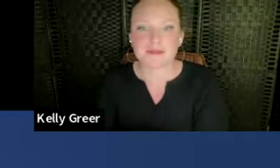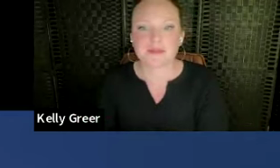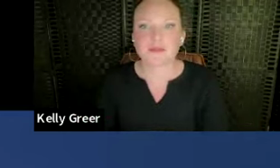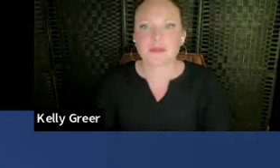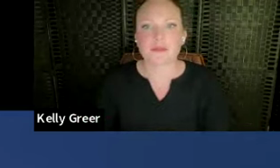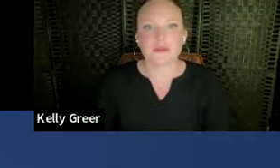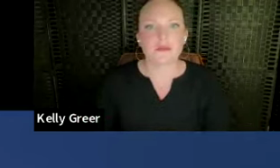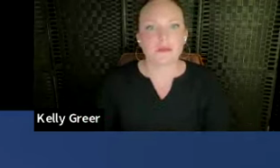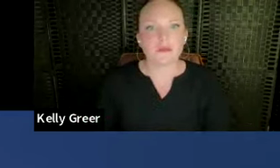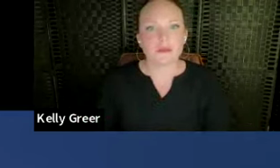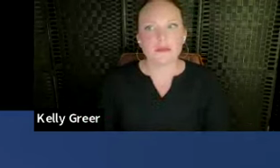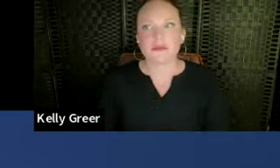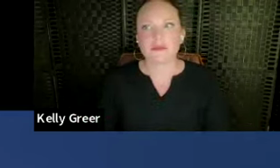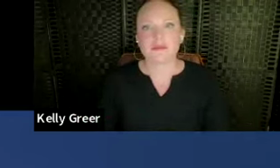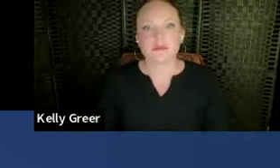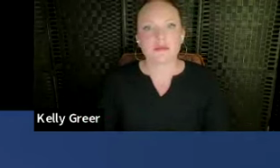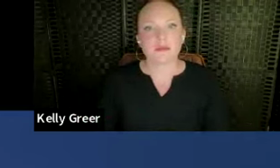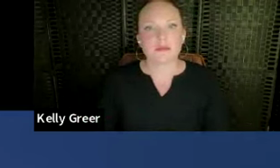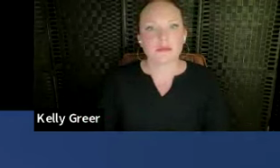as well.